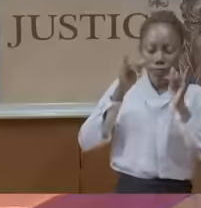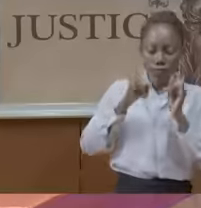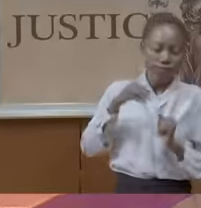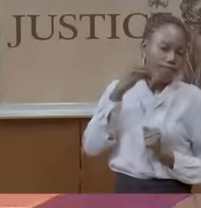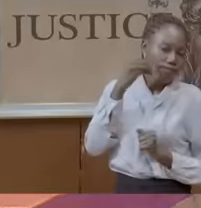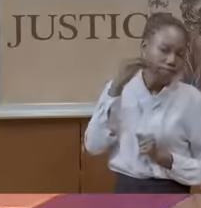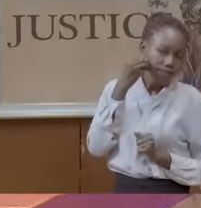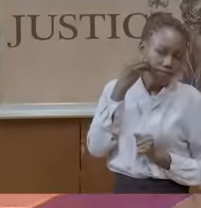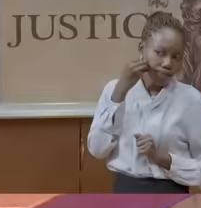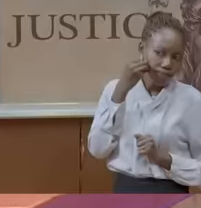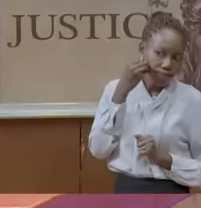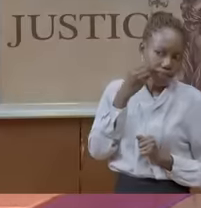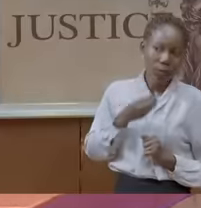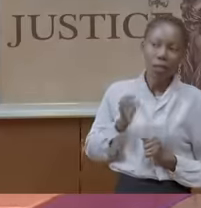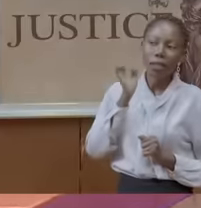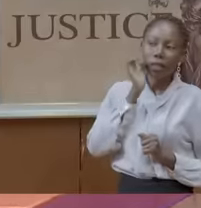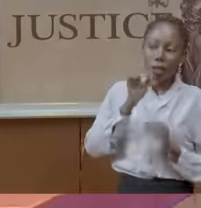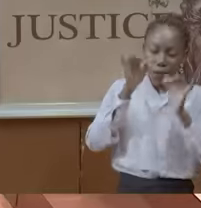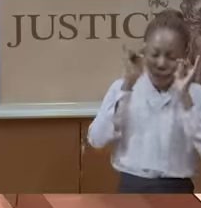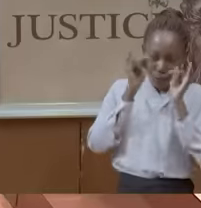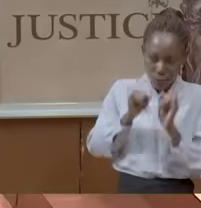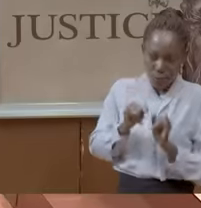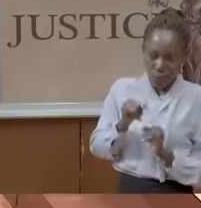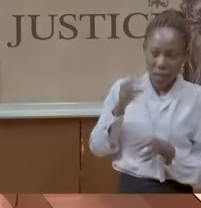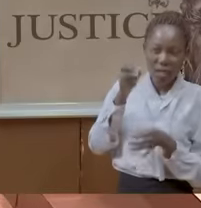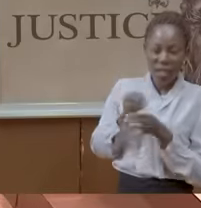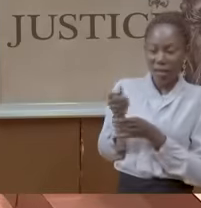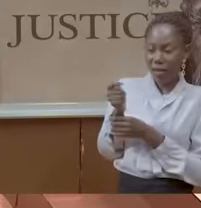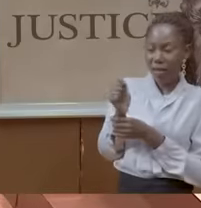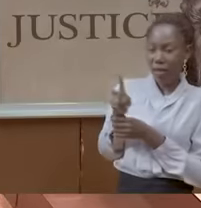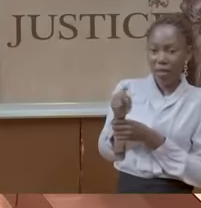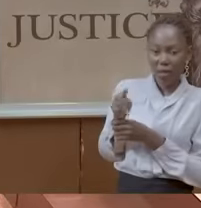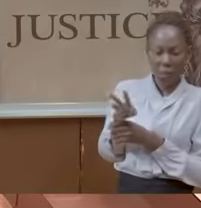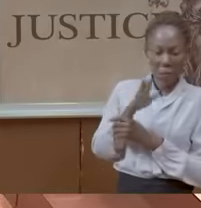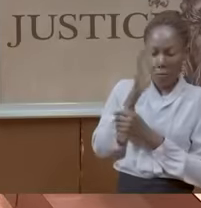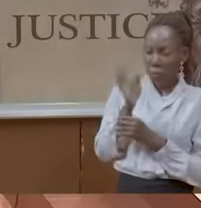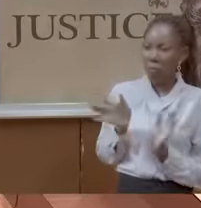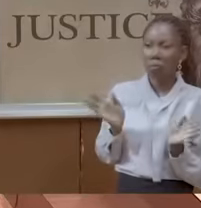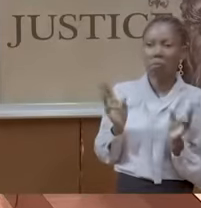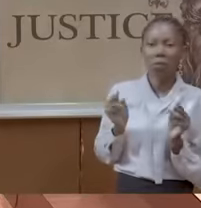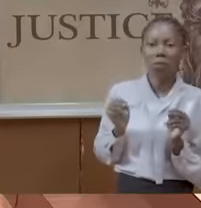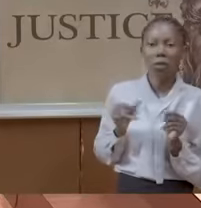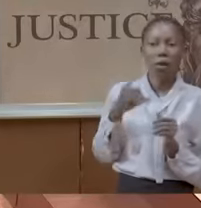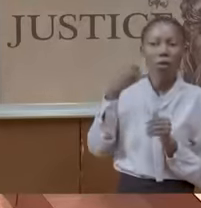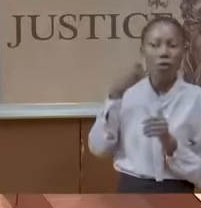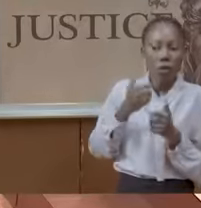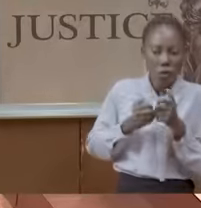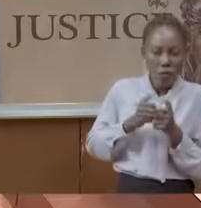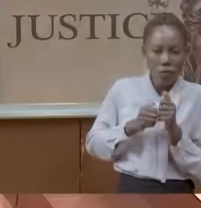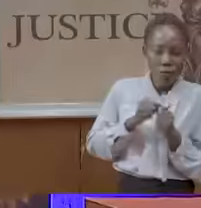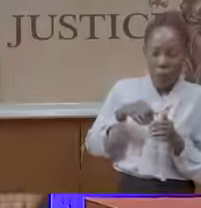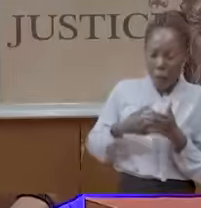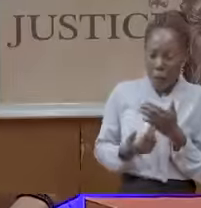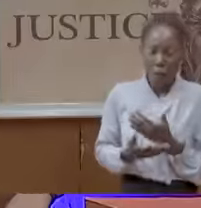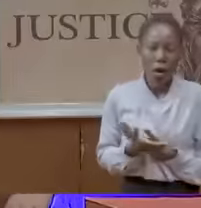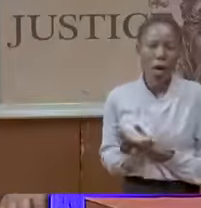at home. She doesn't go, even in the bedroom, doesn't go. She doesn't watch TV. You watch TV with the children. She pressed phone from morning till